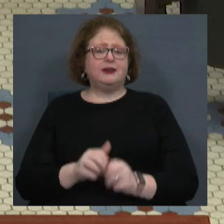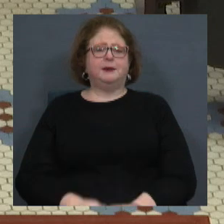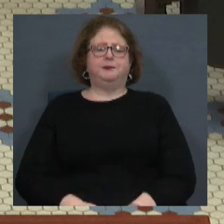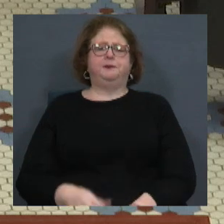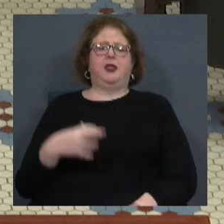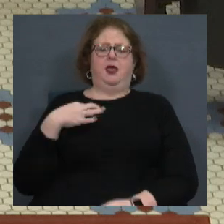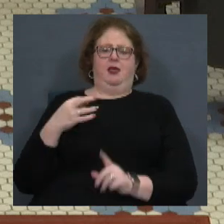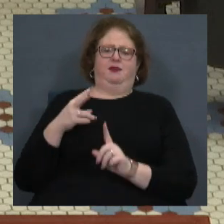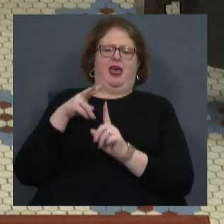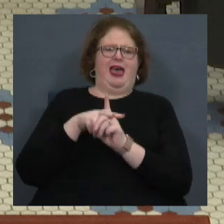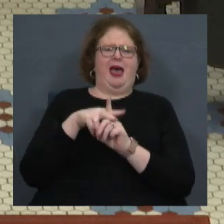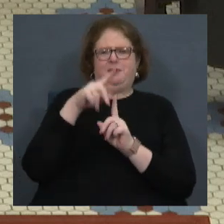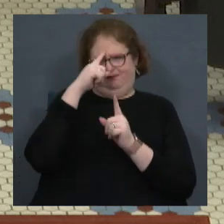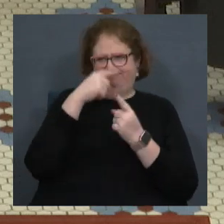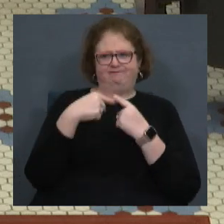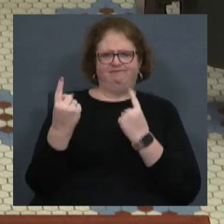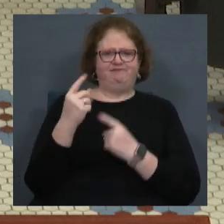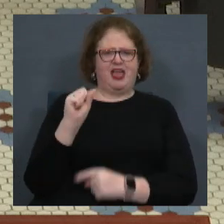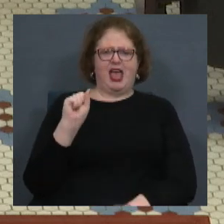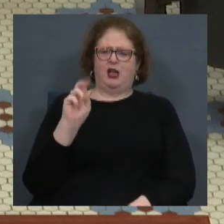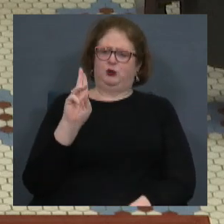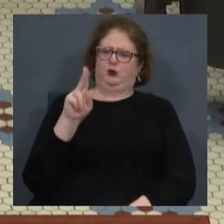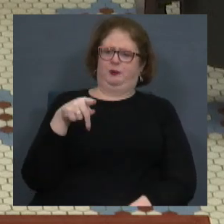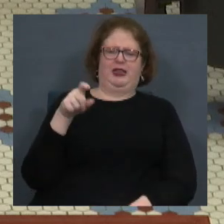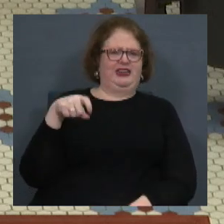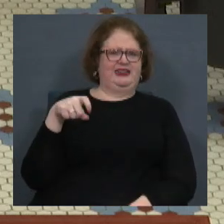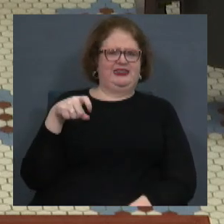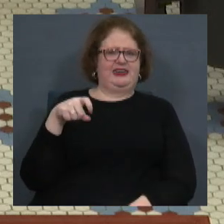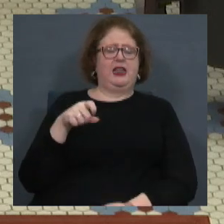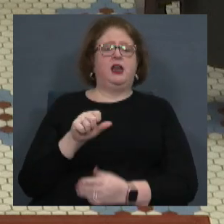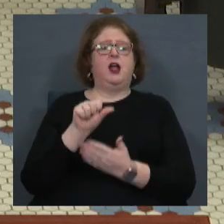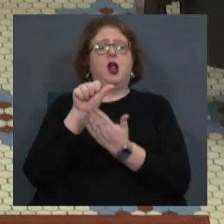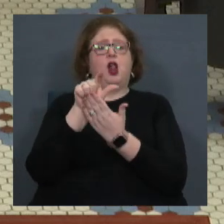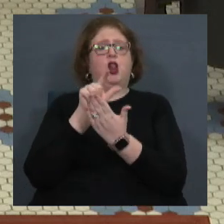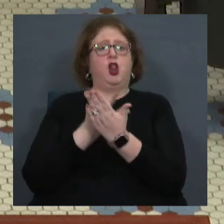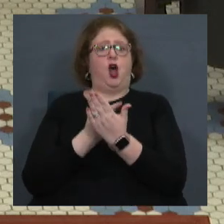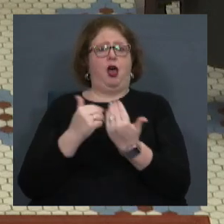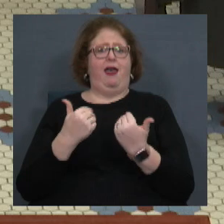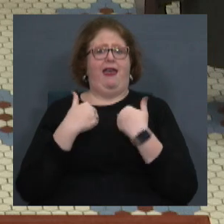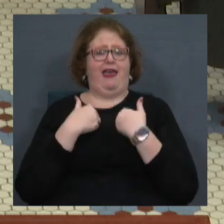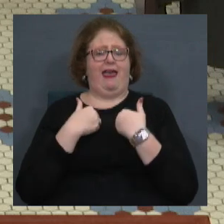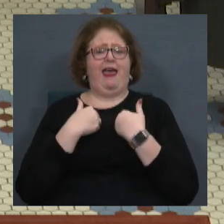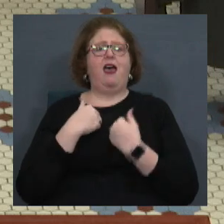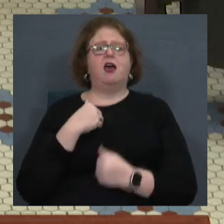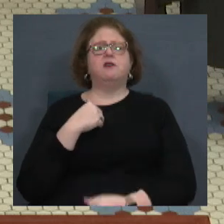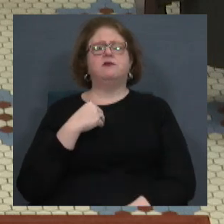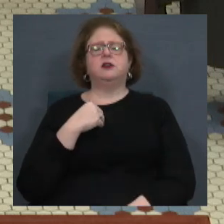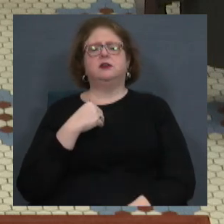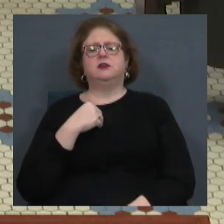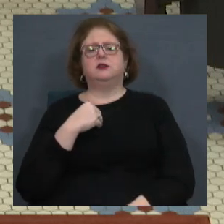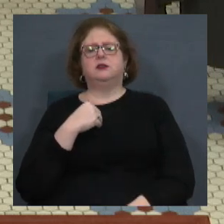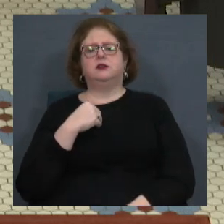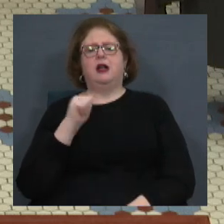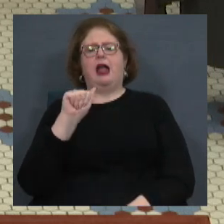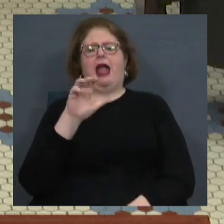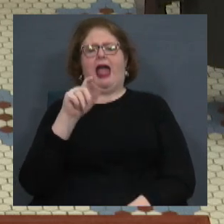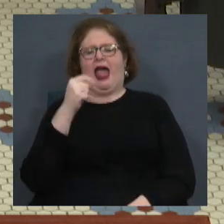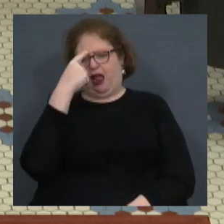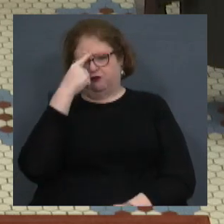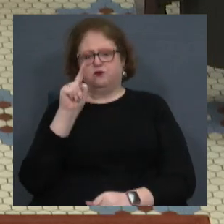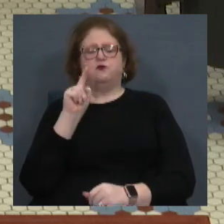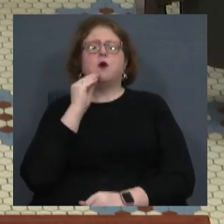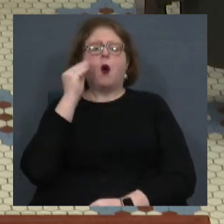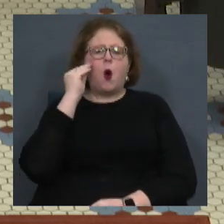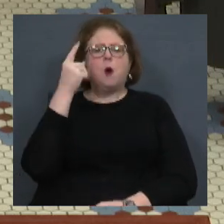for SUPs based on a state law entitled the Location Act for Community Homes for Individuals with